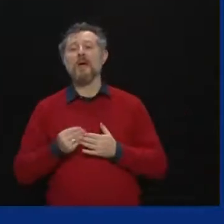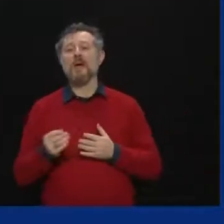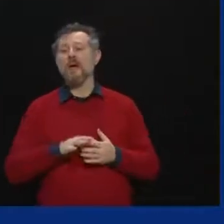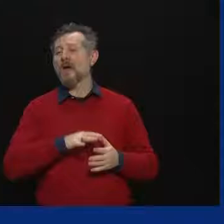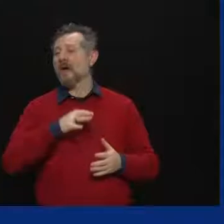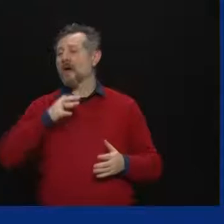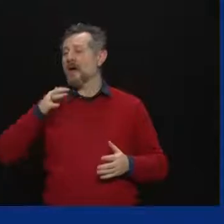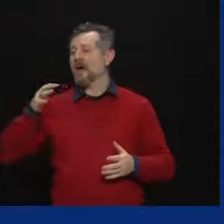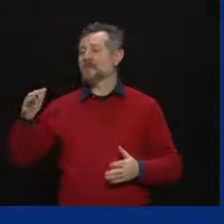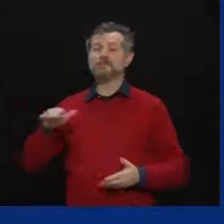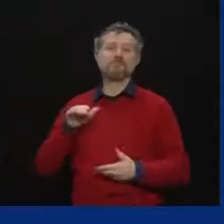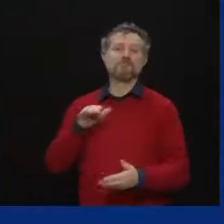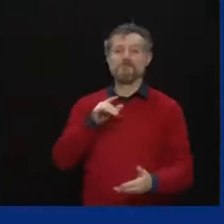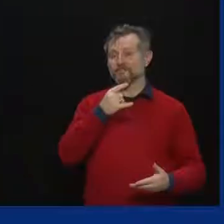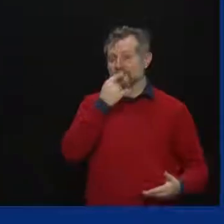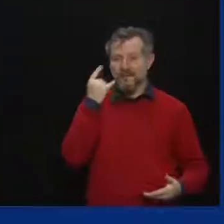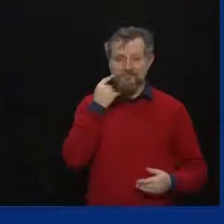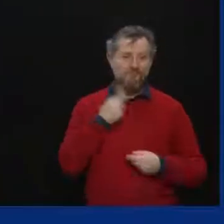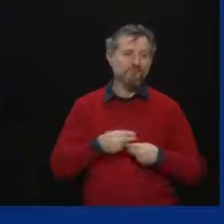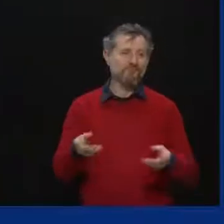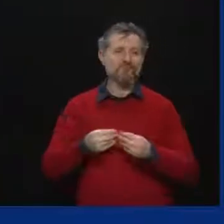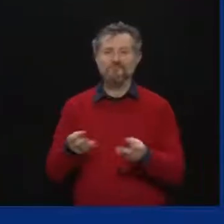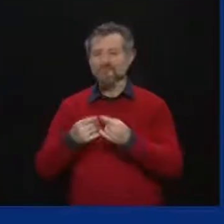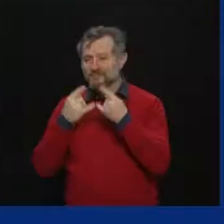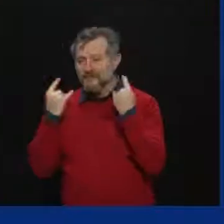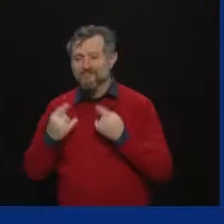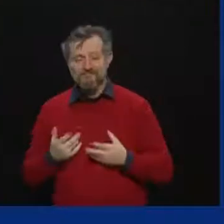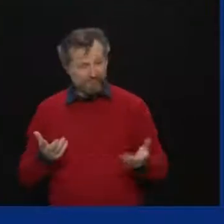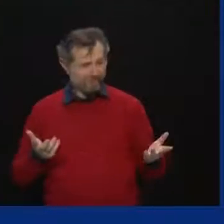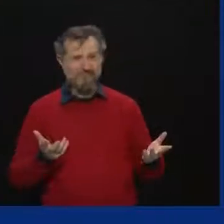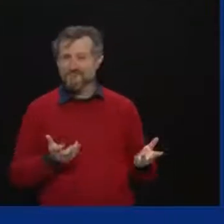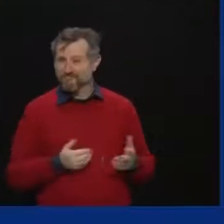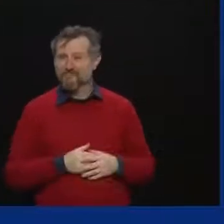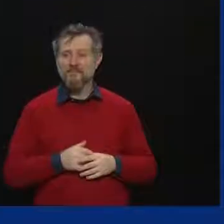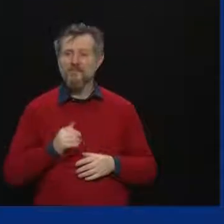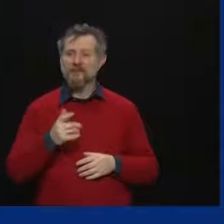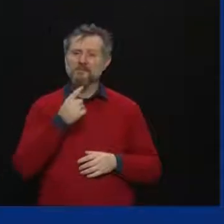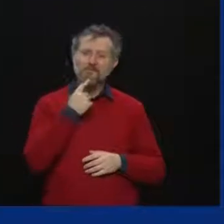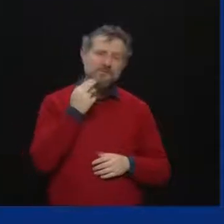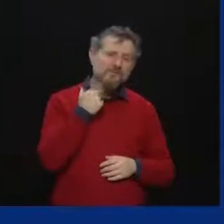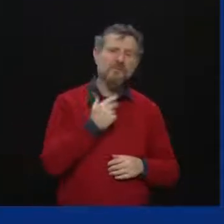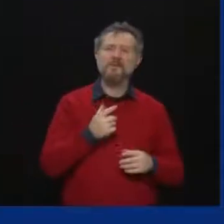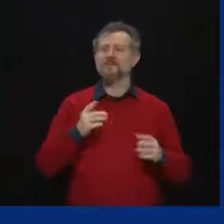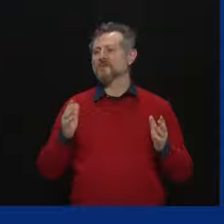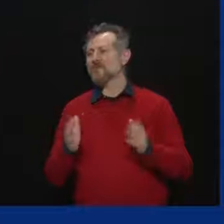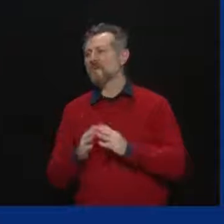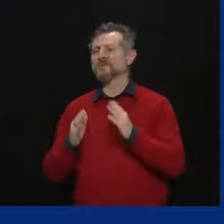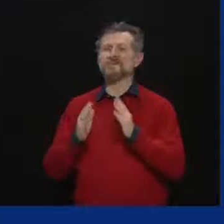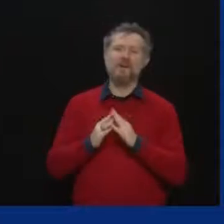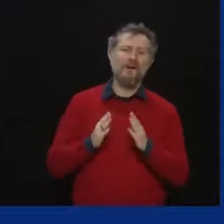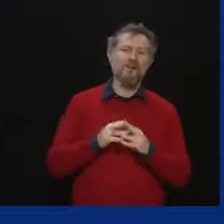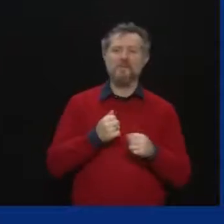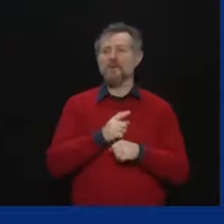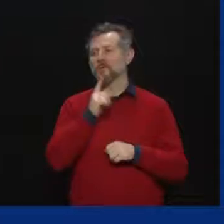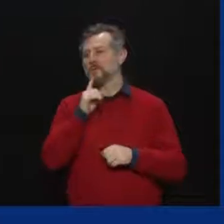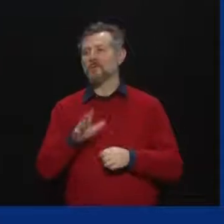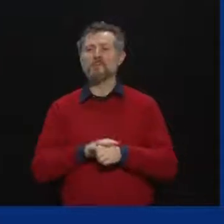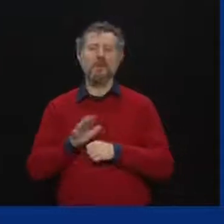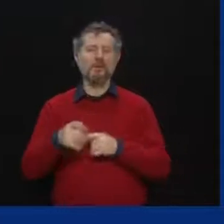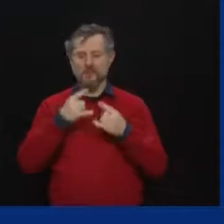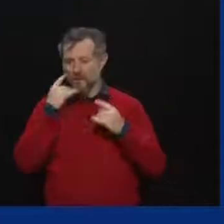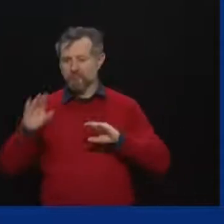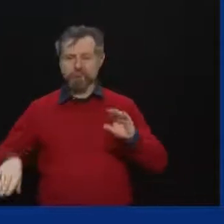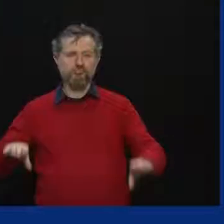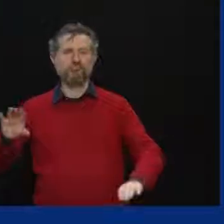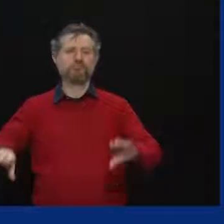having teams of individuals take them to the stores and the restaurants in their downtown areas to make sure that there's enough supply when people walk in the door. They